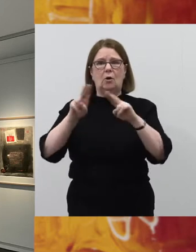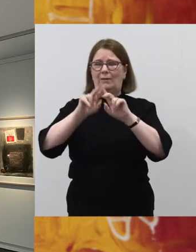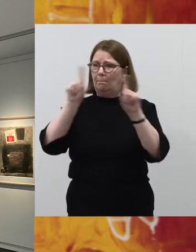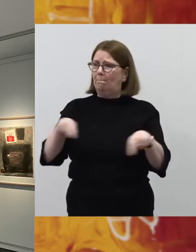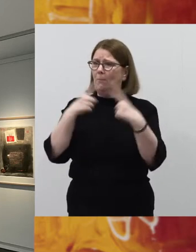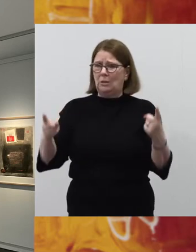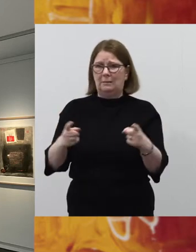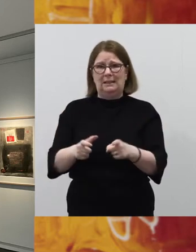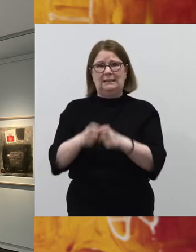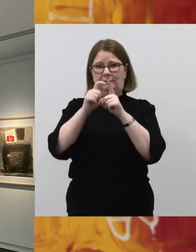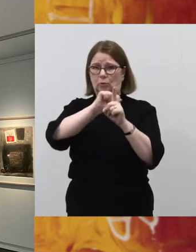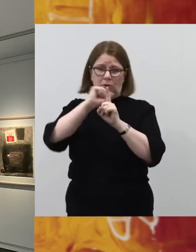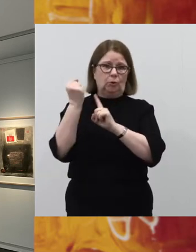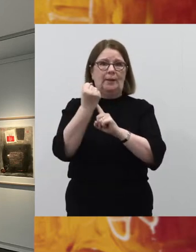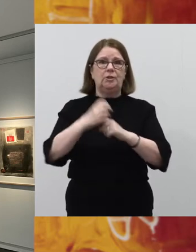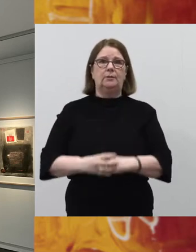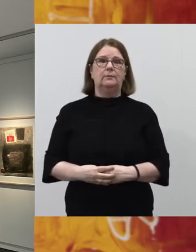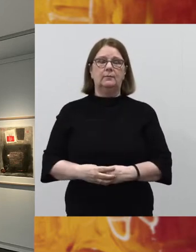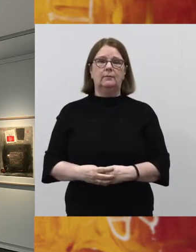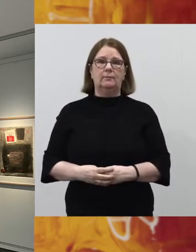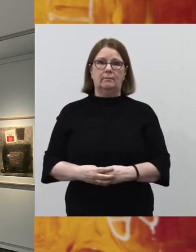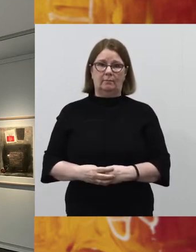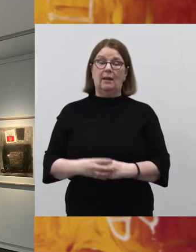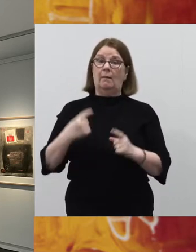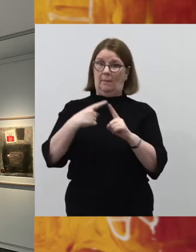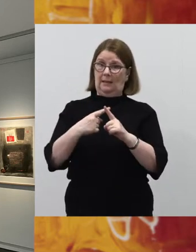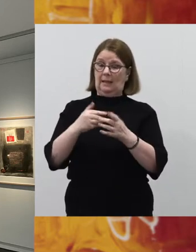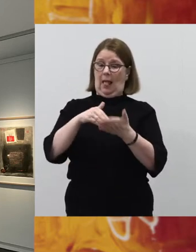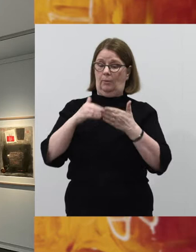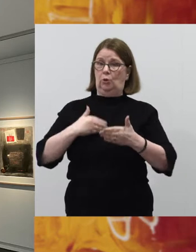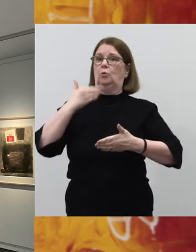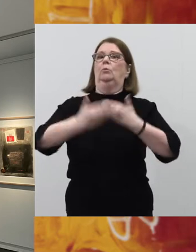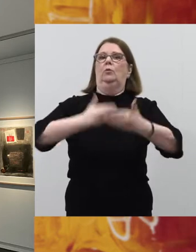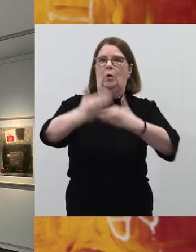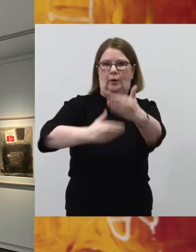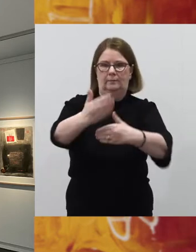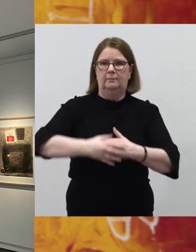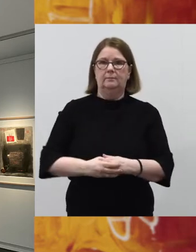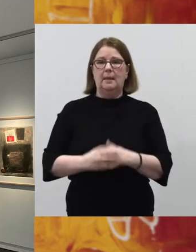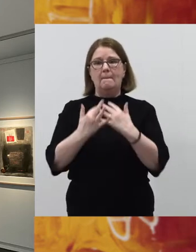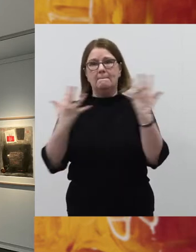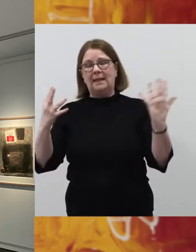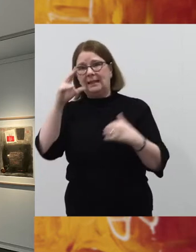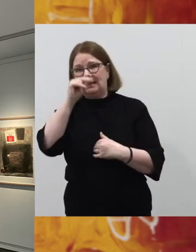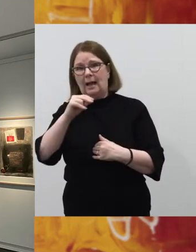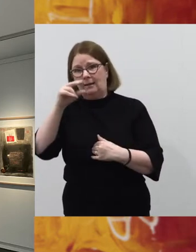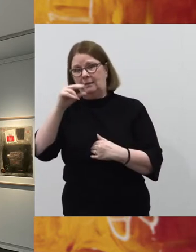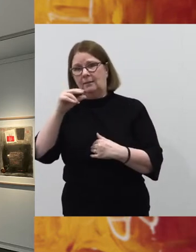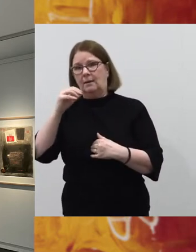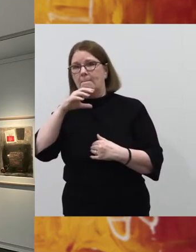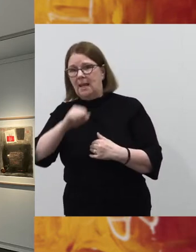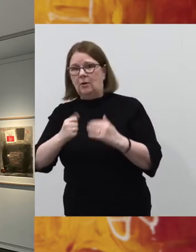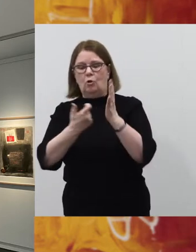and acceptance that gives direction and focus. In an increasingly stressful world, it also showcases